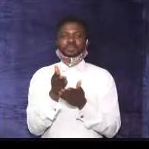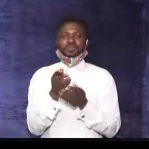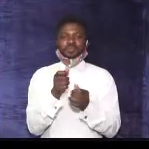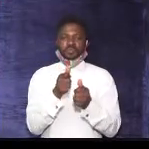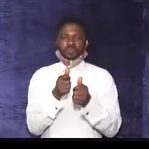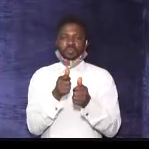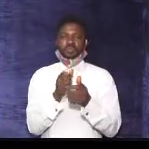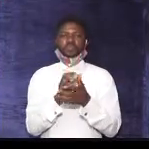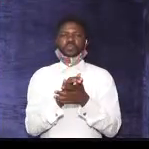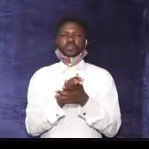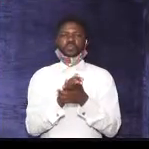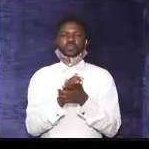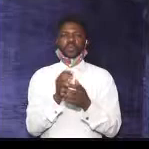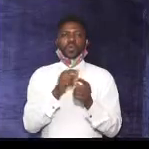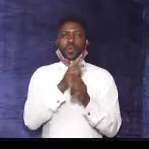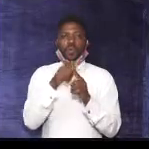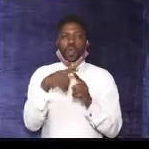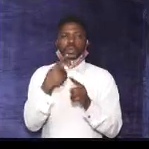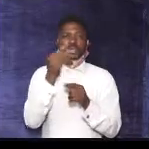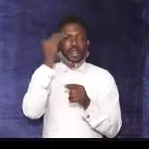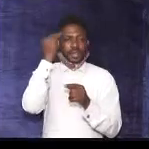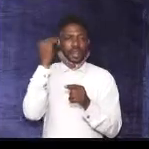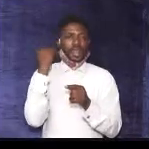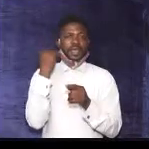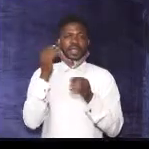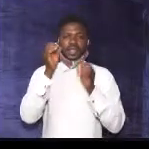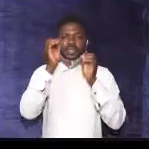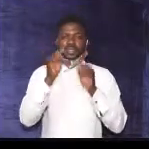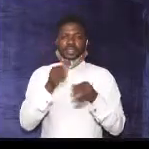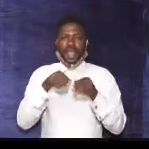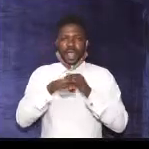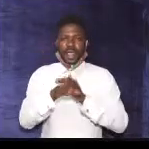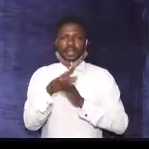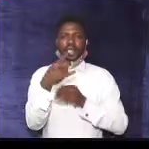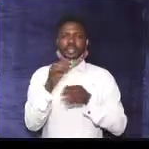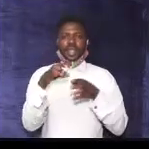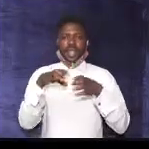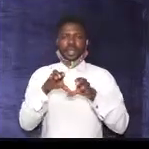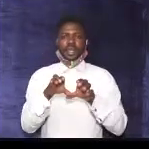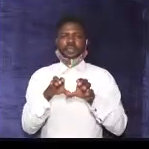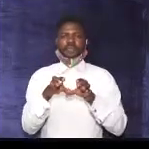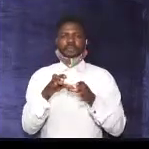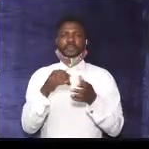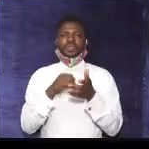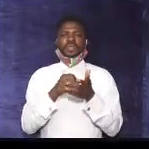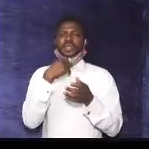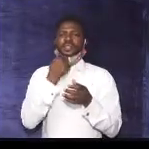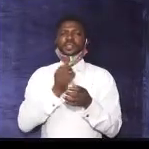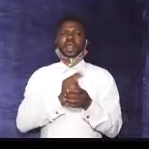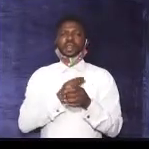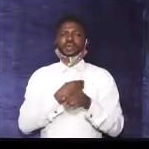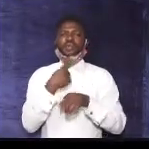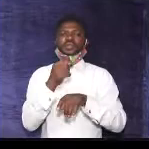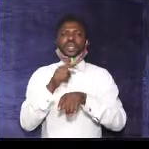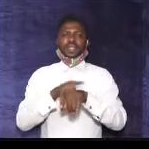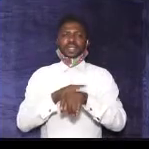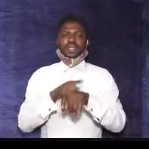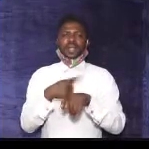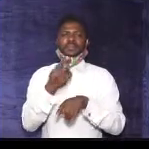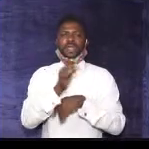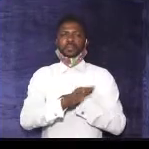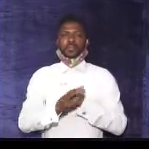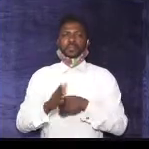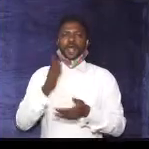you. I heard you. When the head teacher entered the class, it tells us the